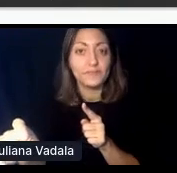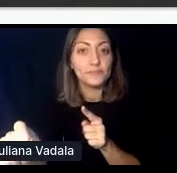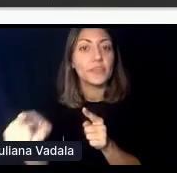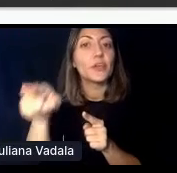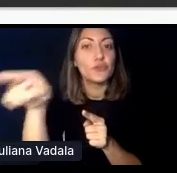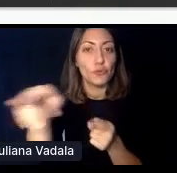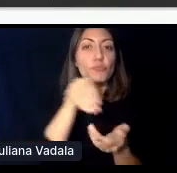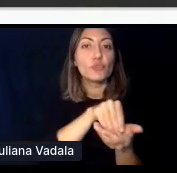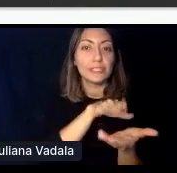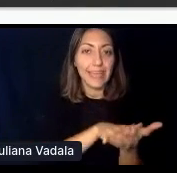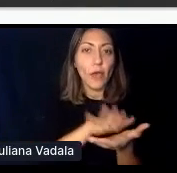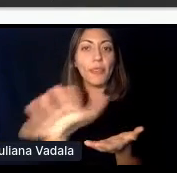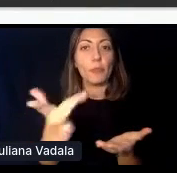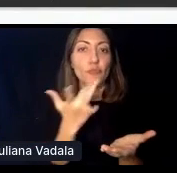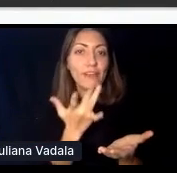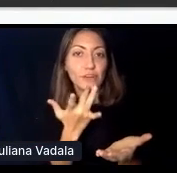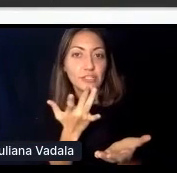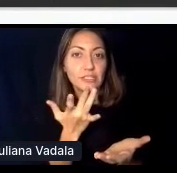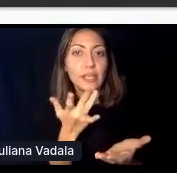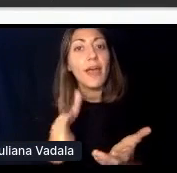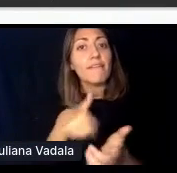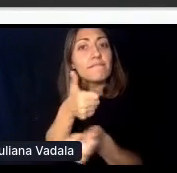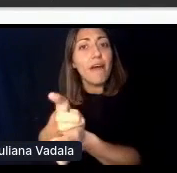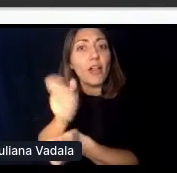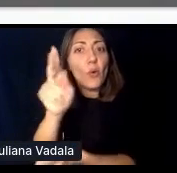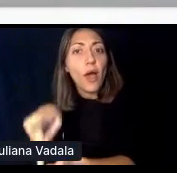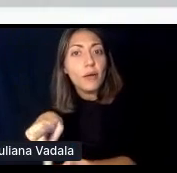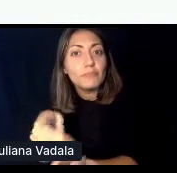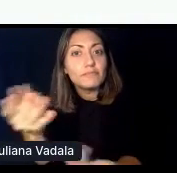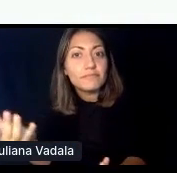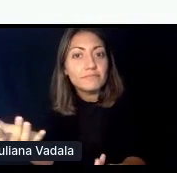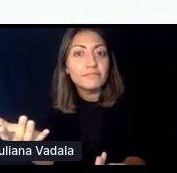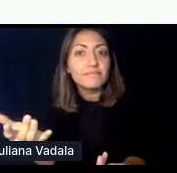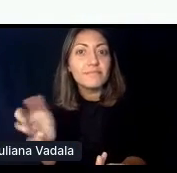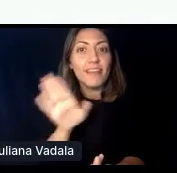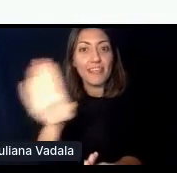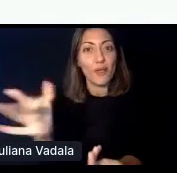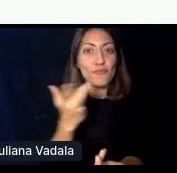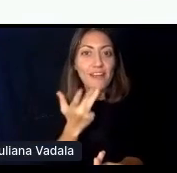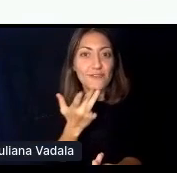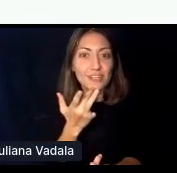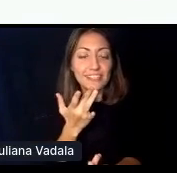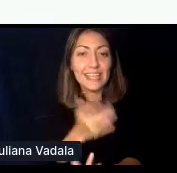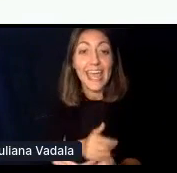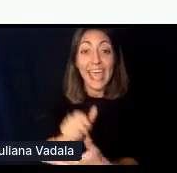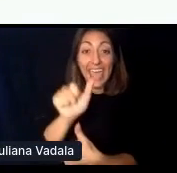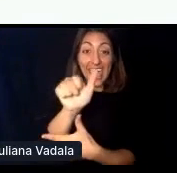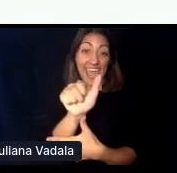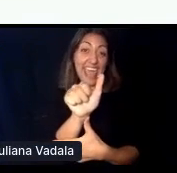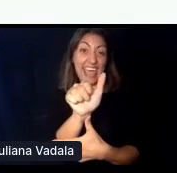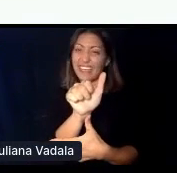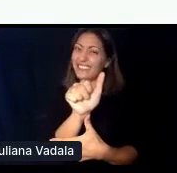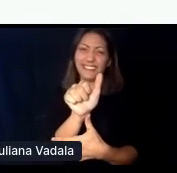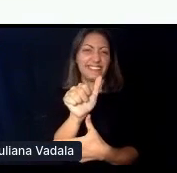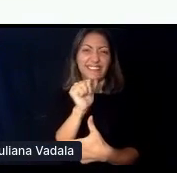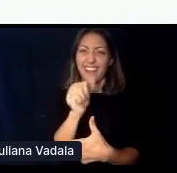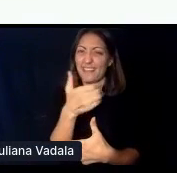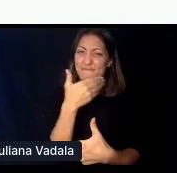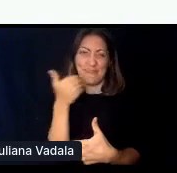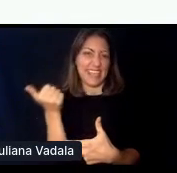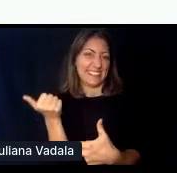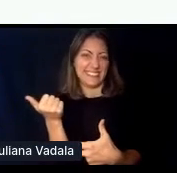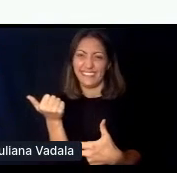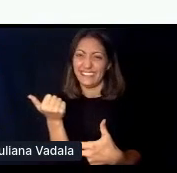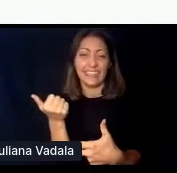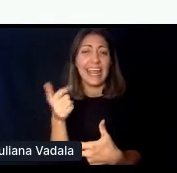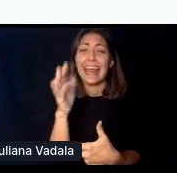Now, option A is not the best option for a few reasons. First thing first, just never yell